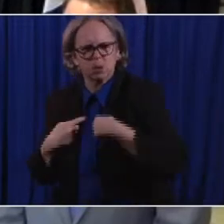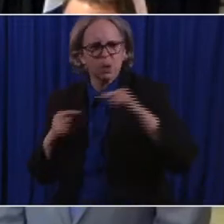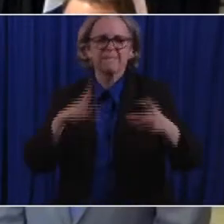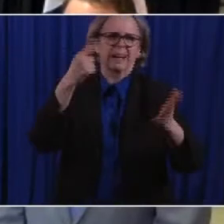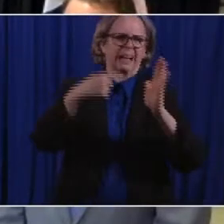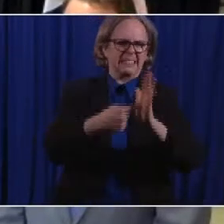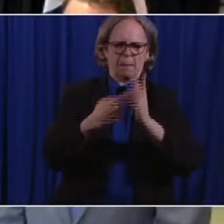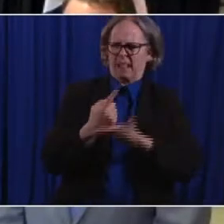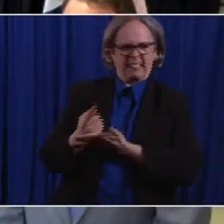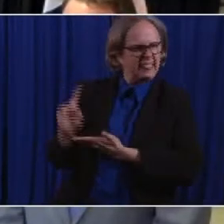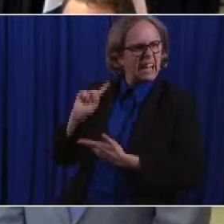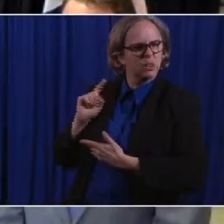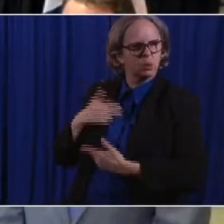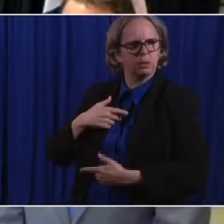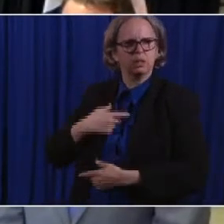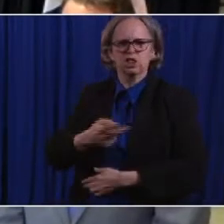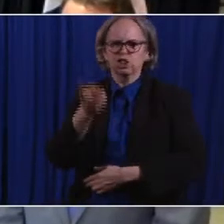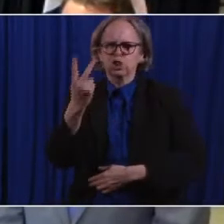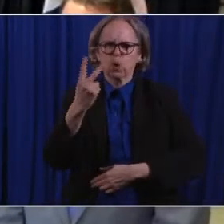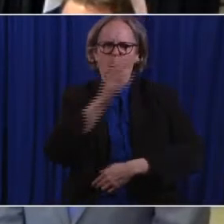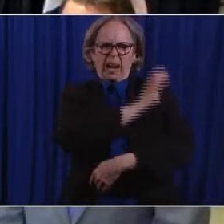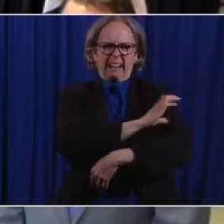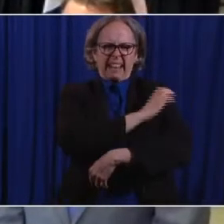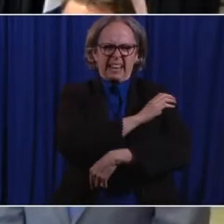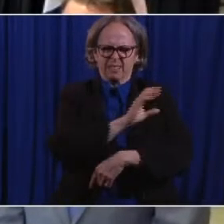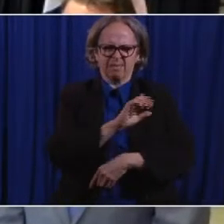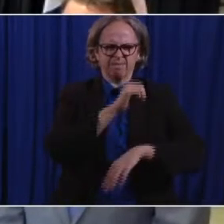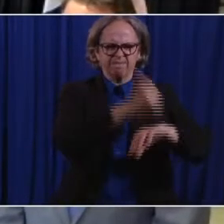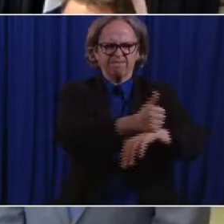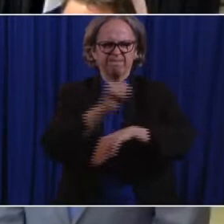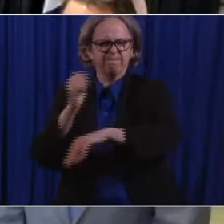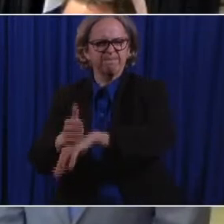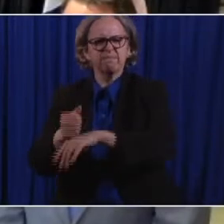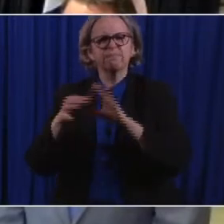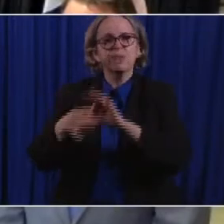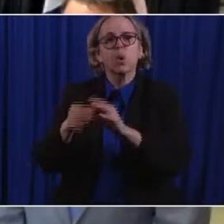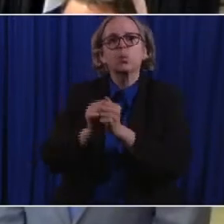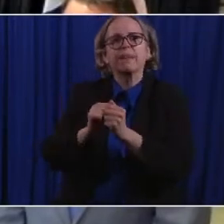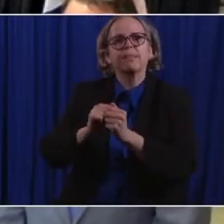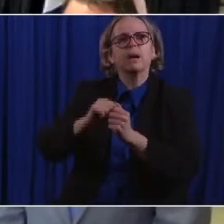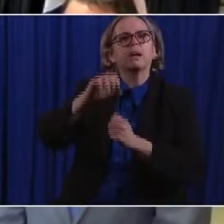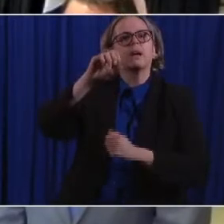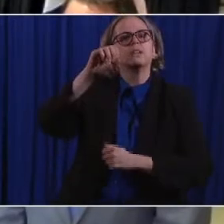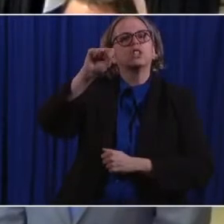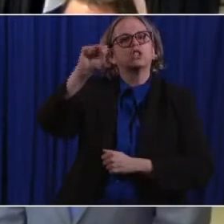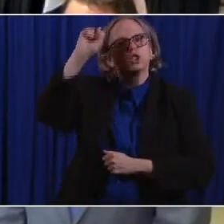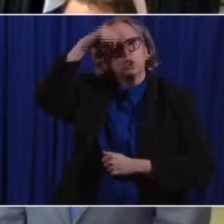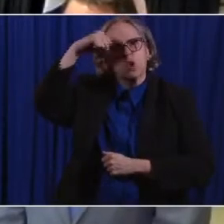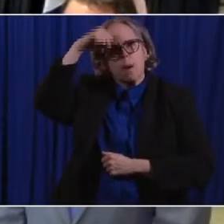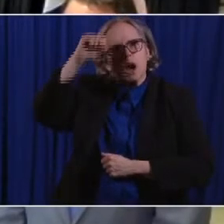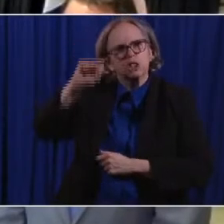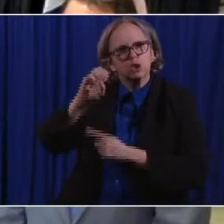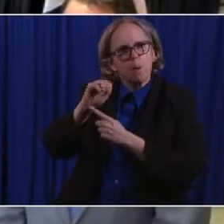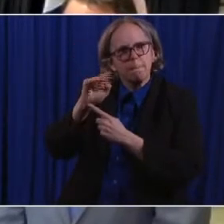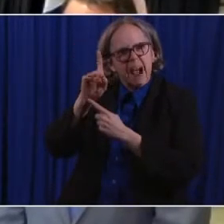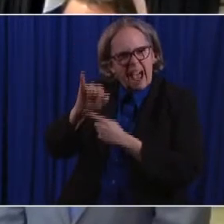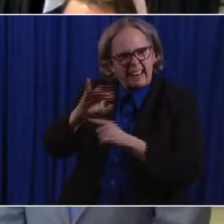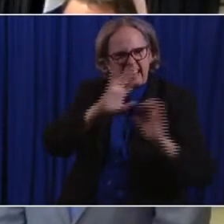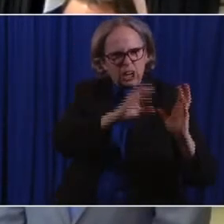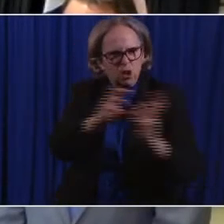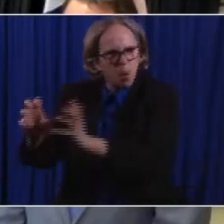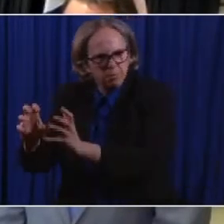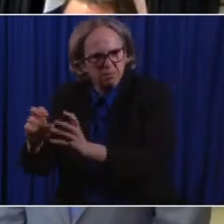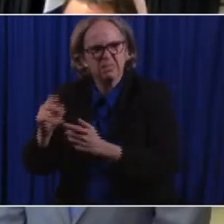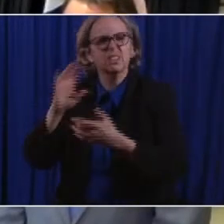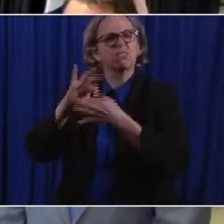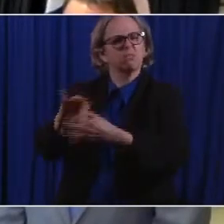at locations in the community where the Somali community feels comfortable going. We partnered with some of our community agencies to help us